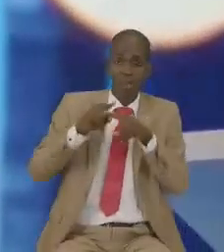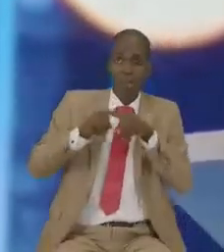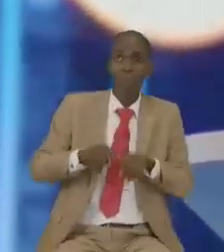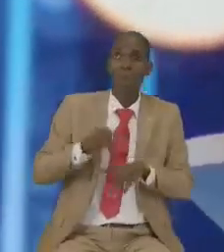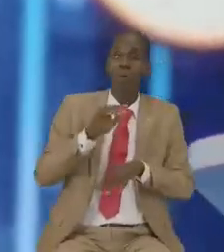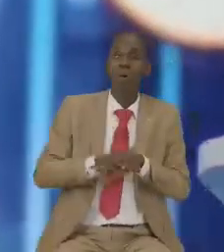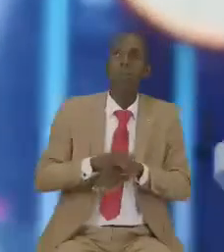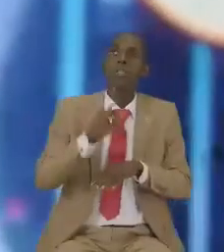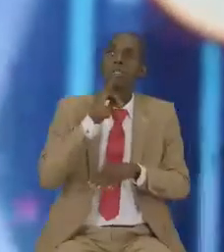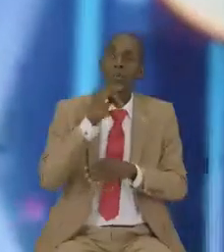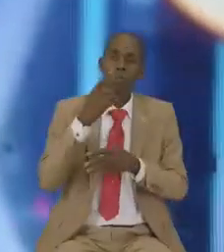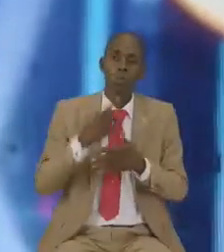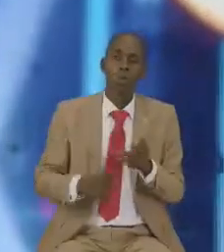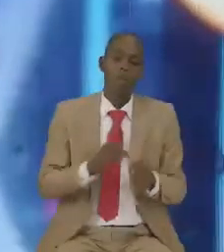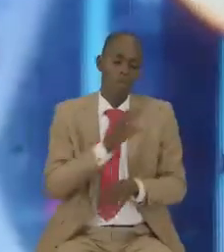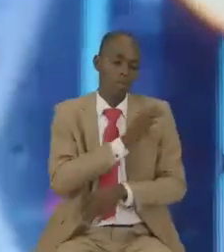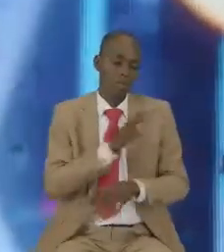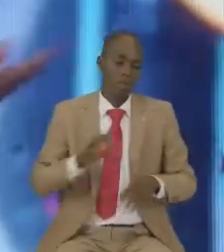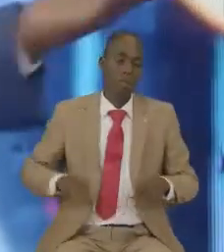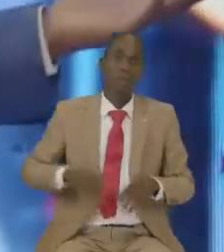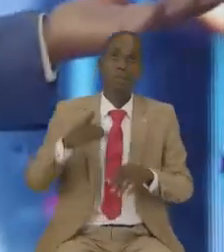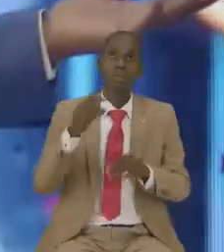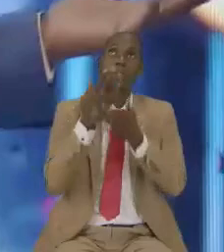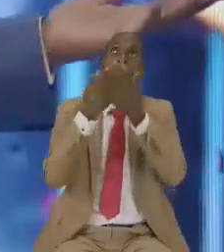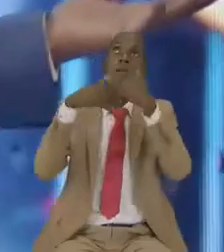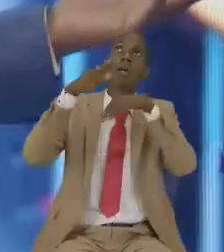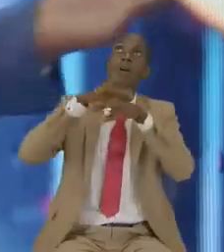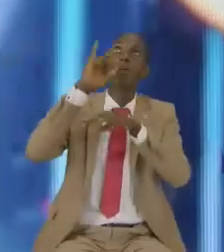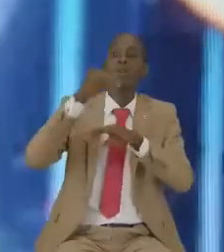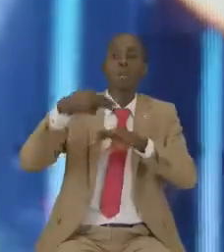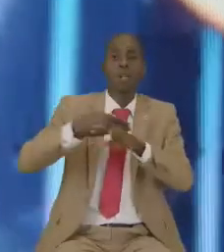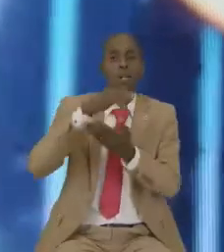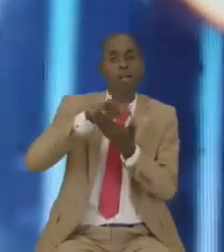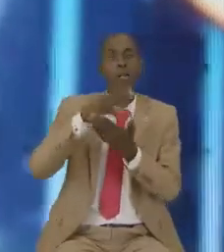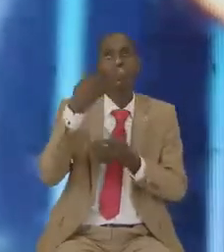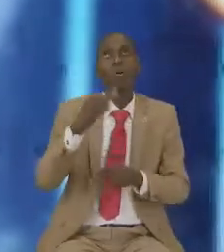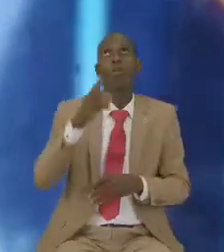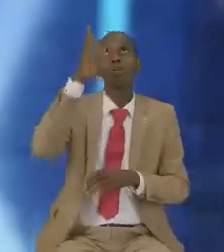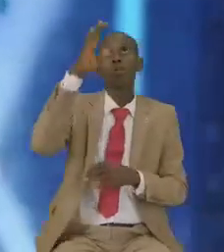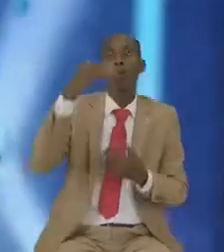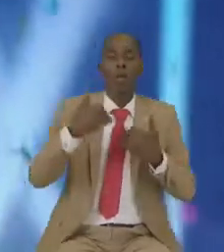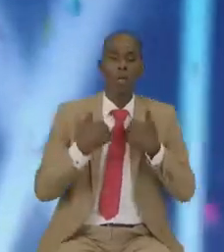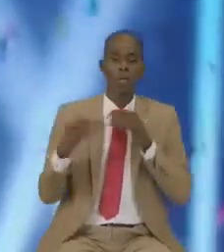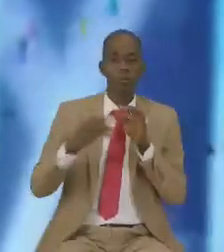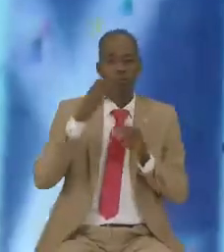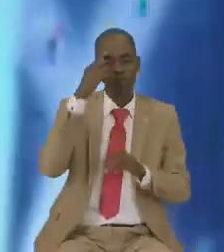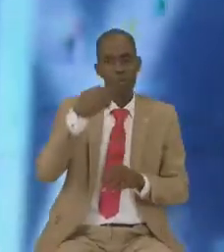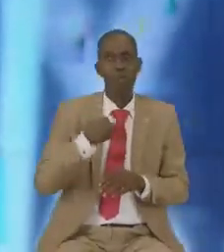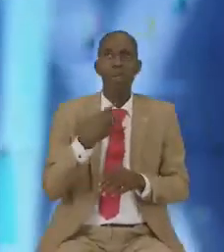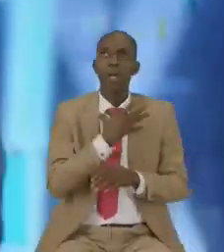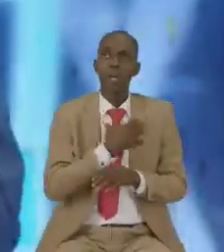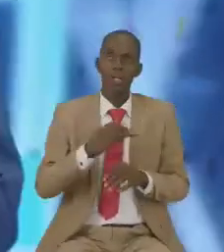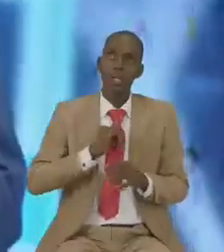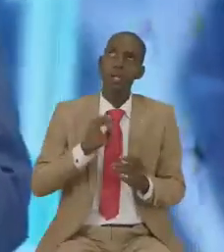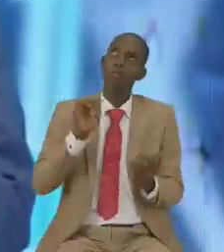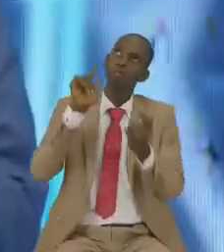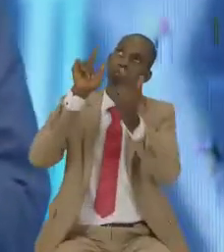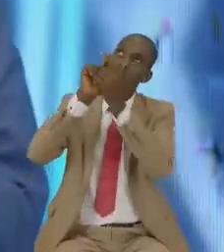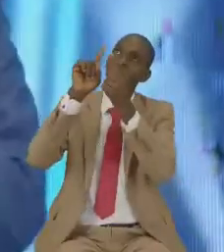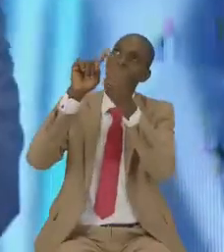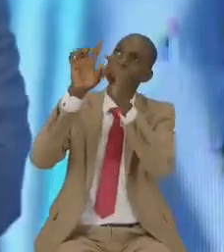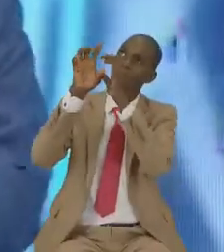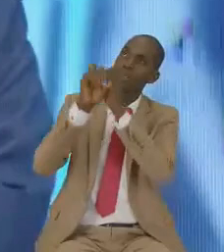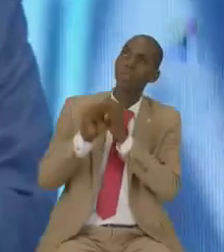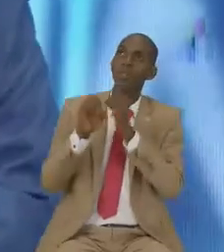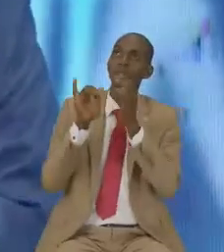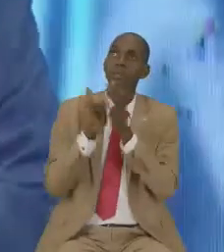Christ, the heavenly Lamb of God, has done for me. And I come to receive that salvation